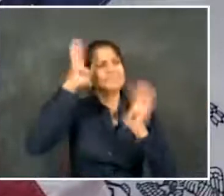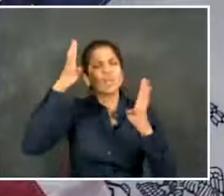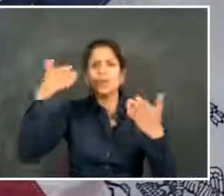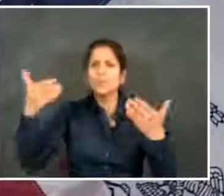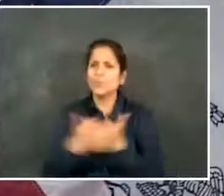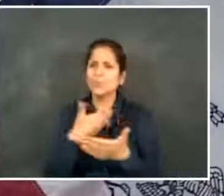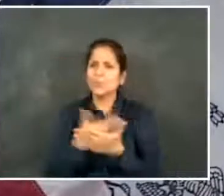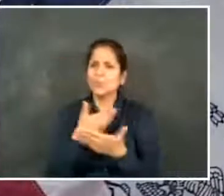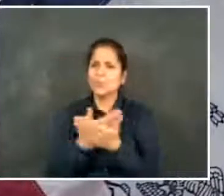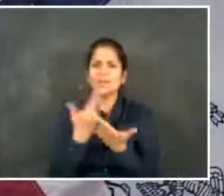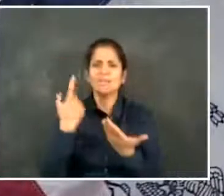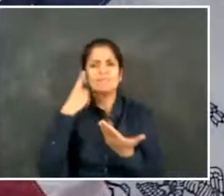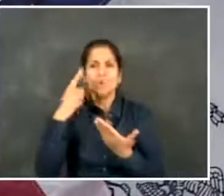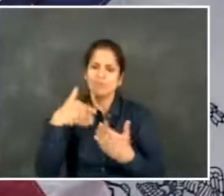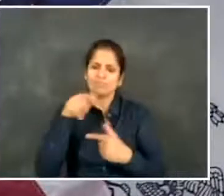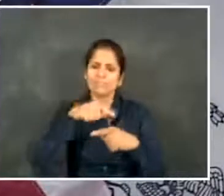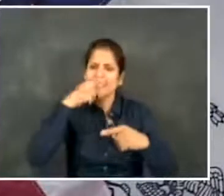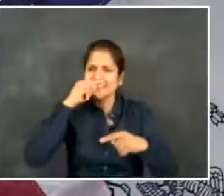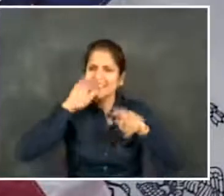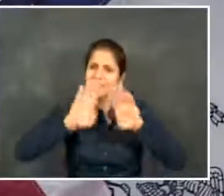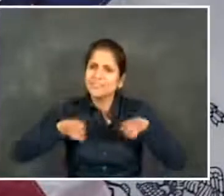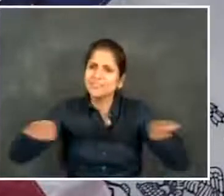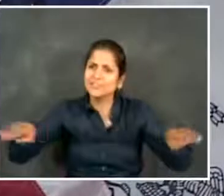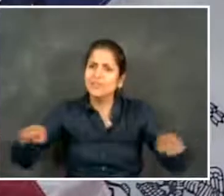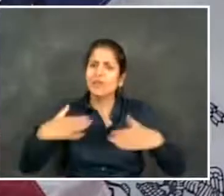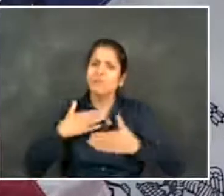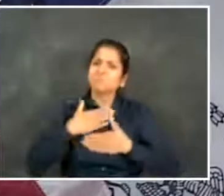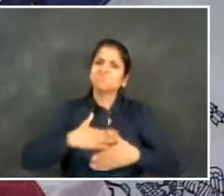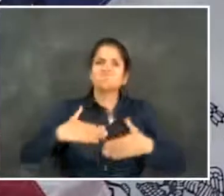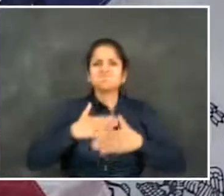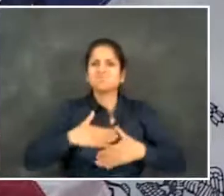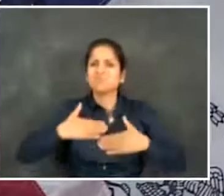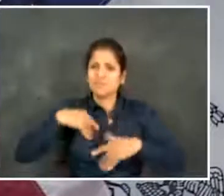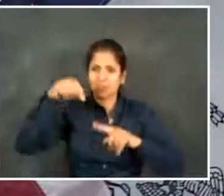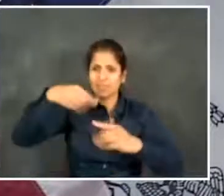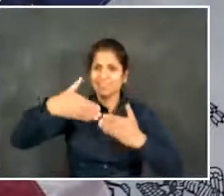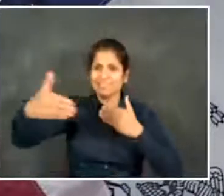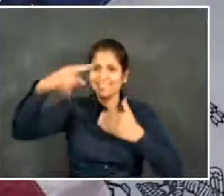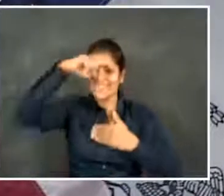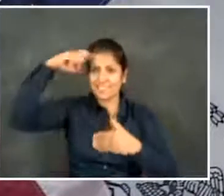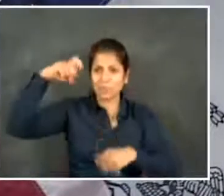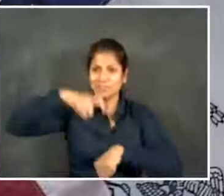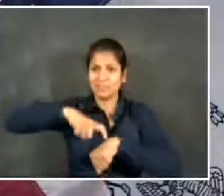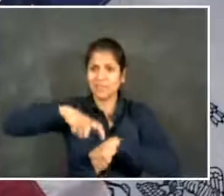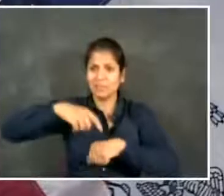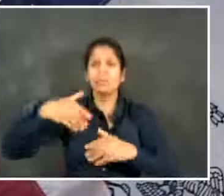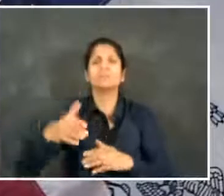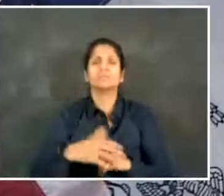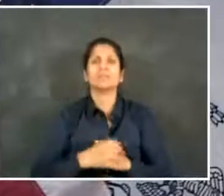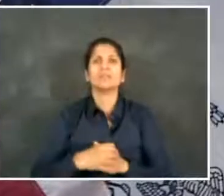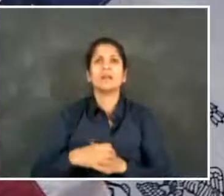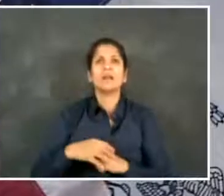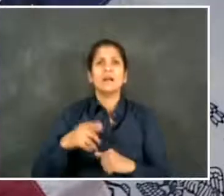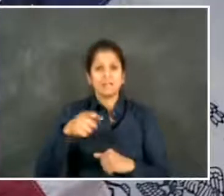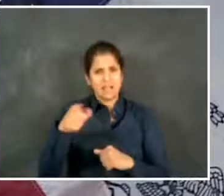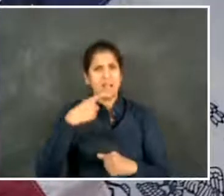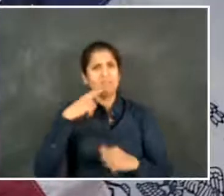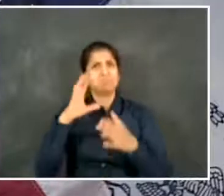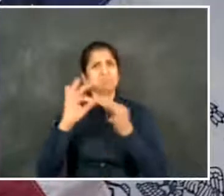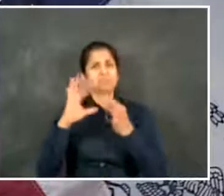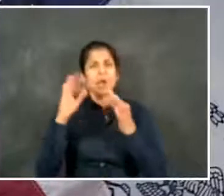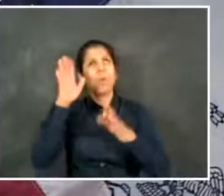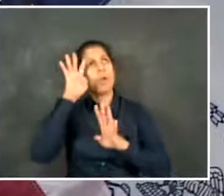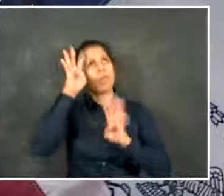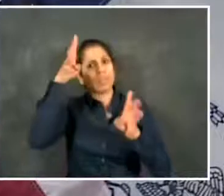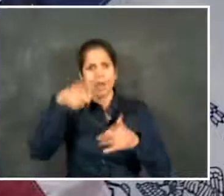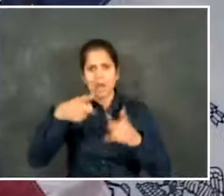whether it's contact tracing, the kind of field work that's being described that the city is taking on such an ambitious level, many of